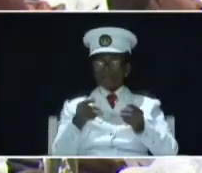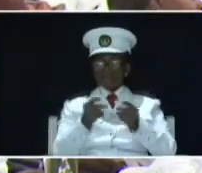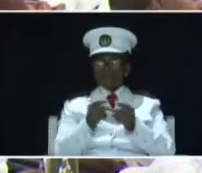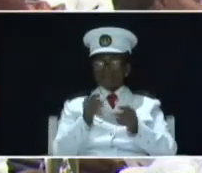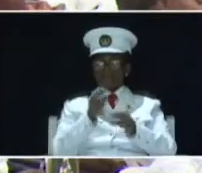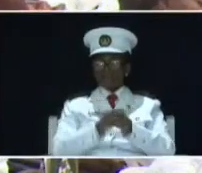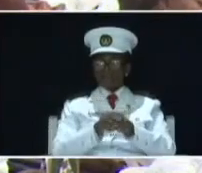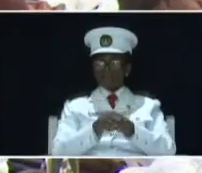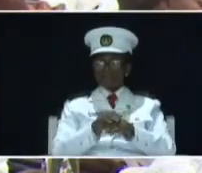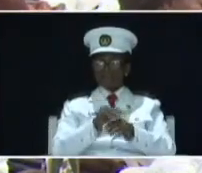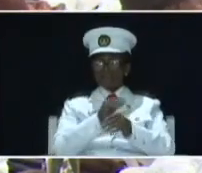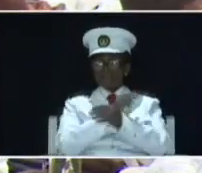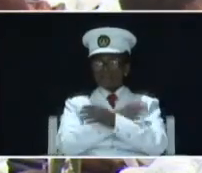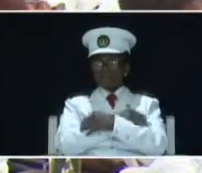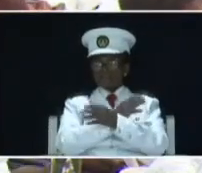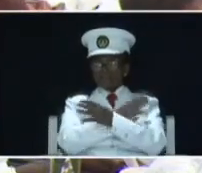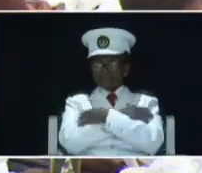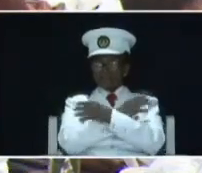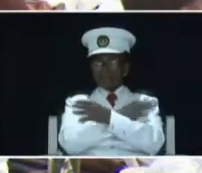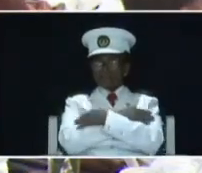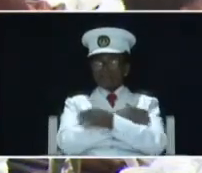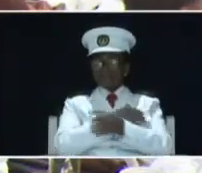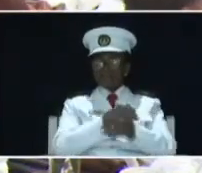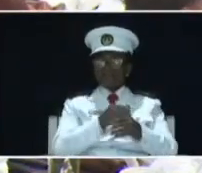that were getting ready for divorce?